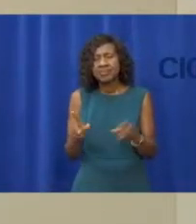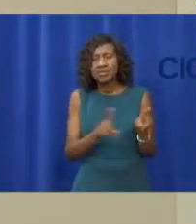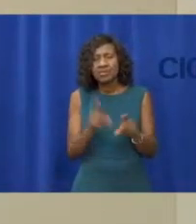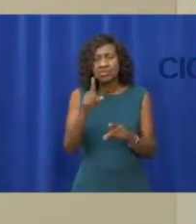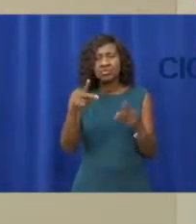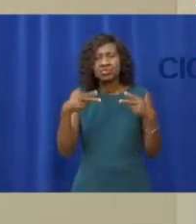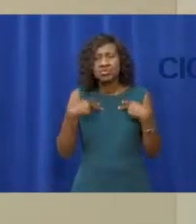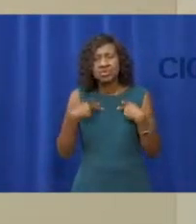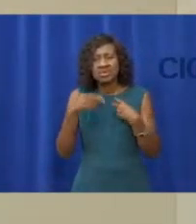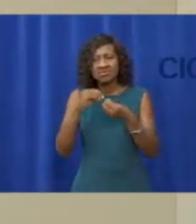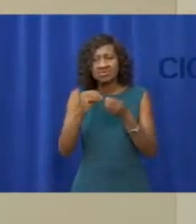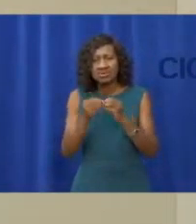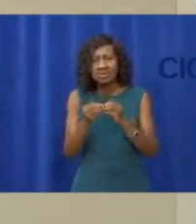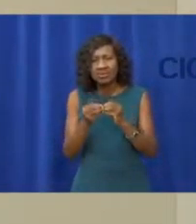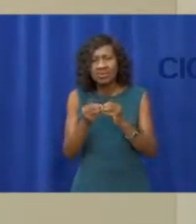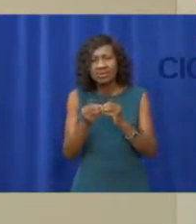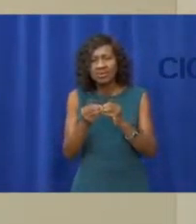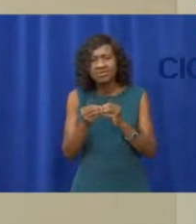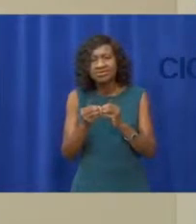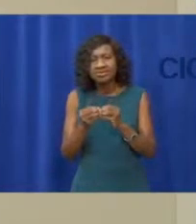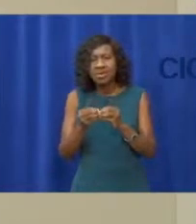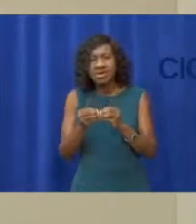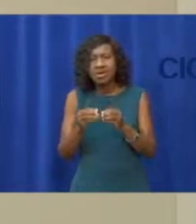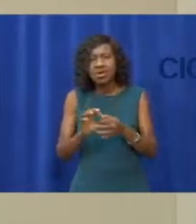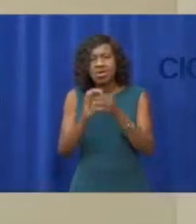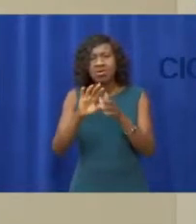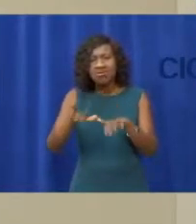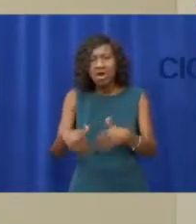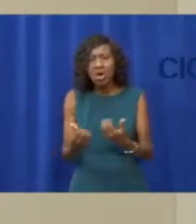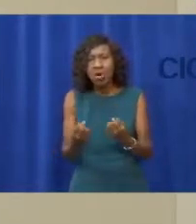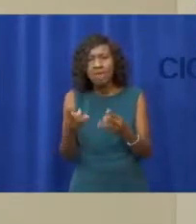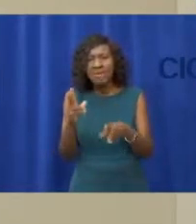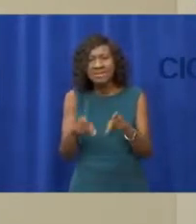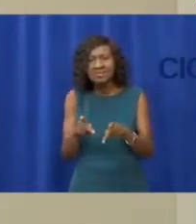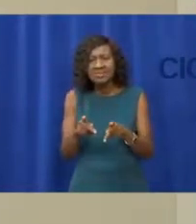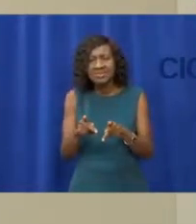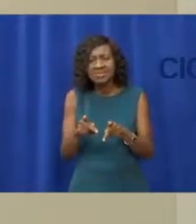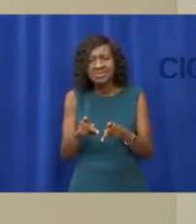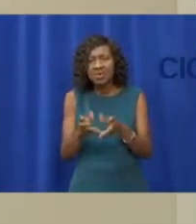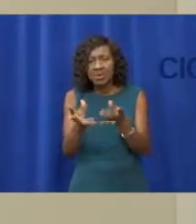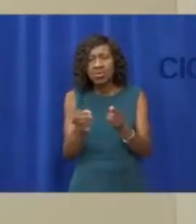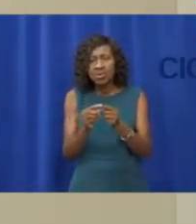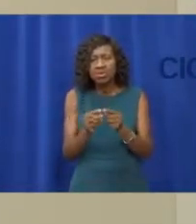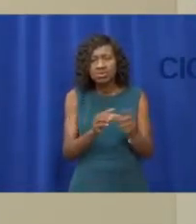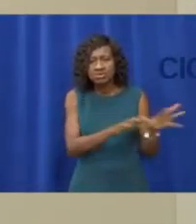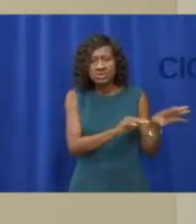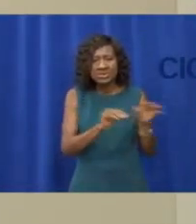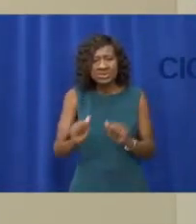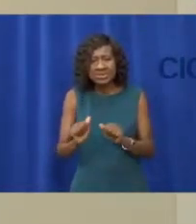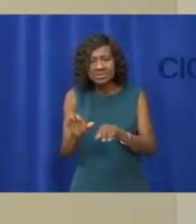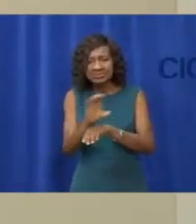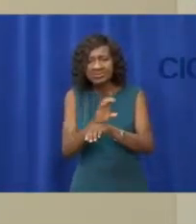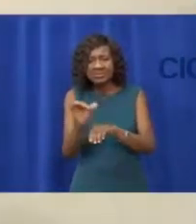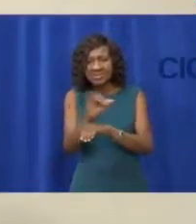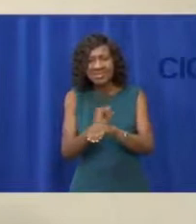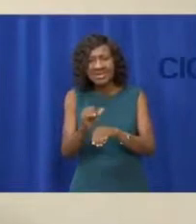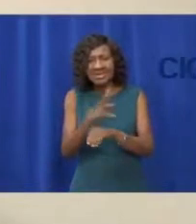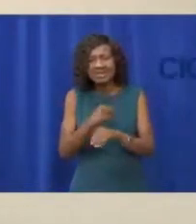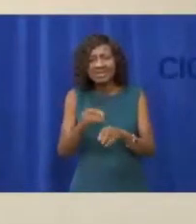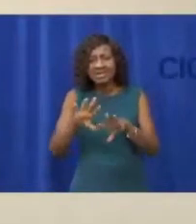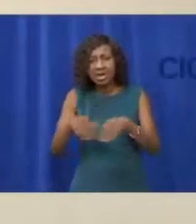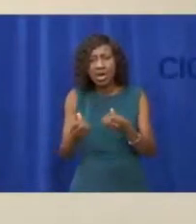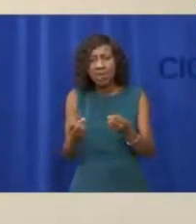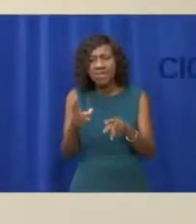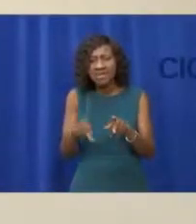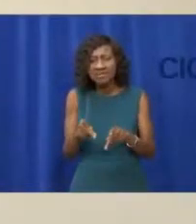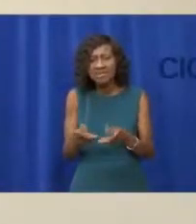us? How many people have requested to leave the island and how many have requested to return to the island? No, I